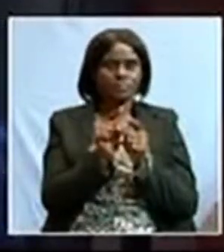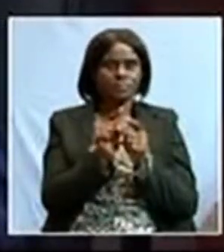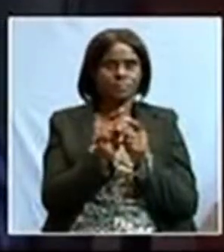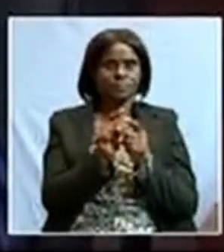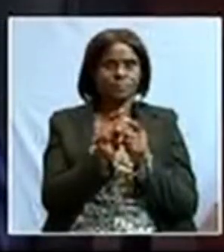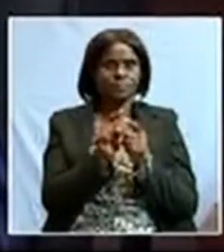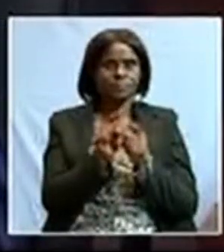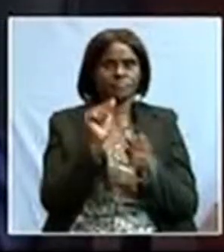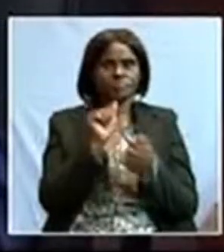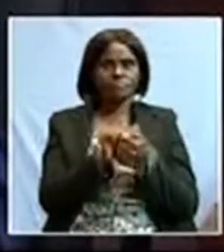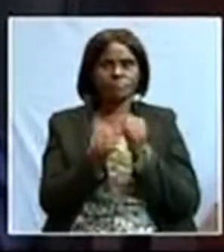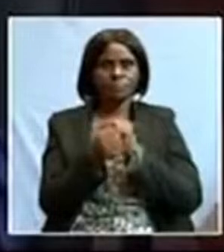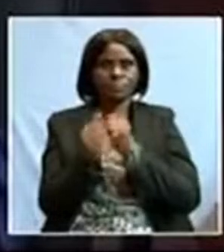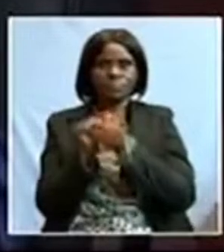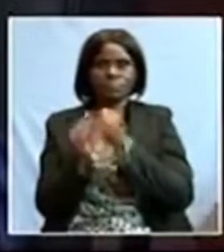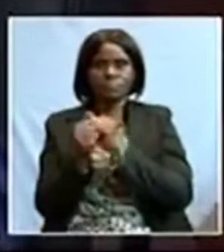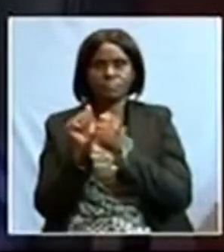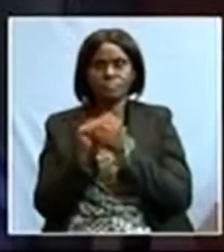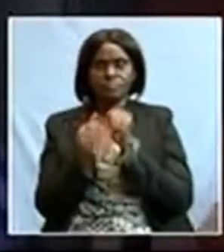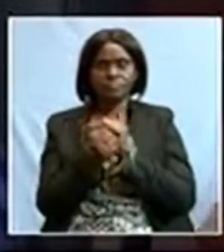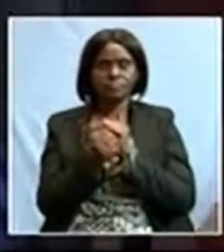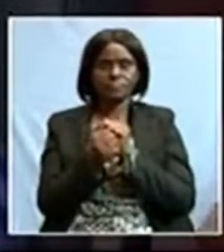the query is